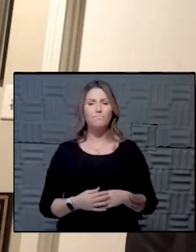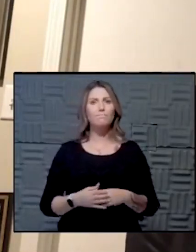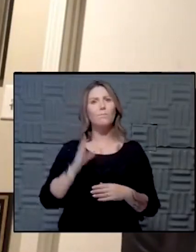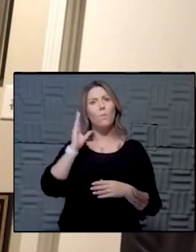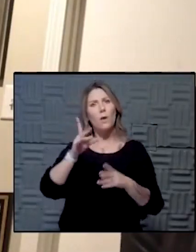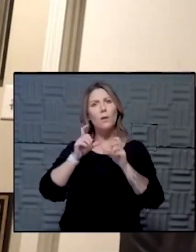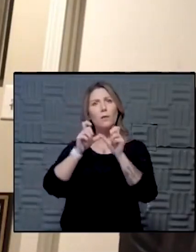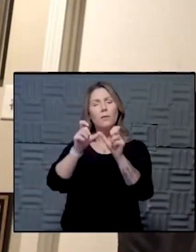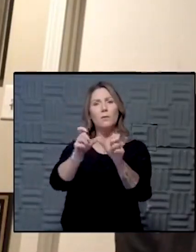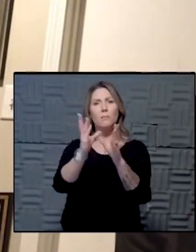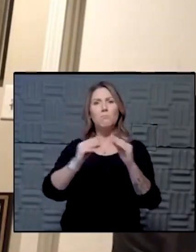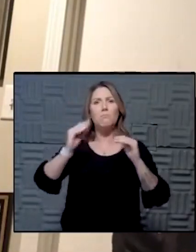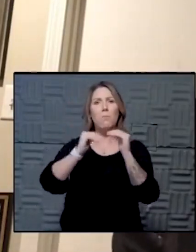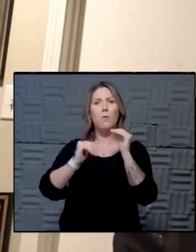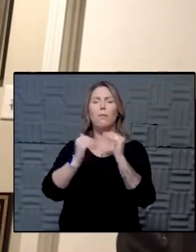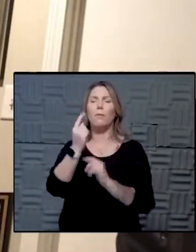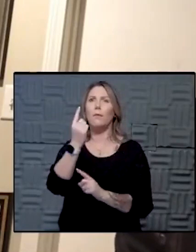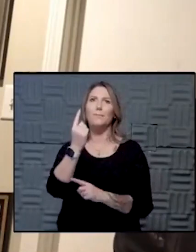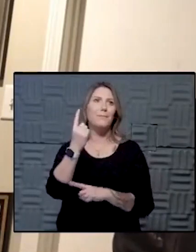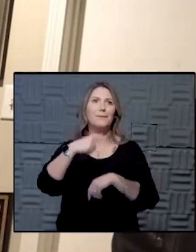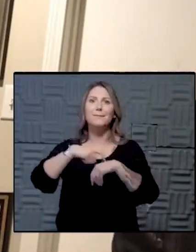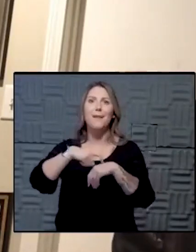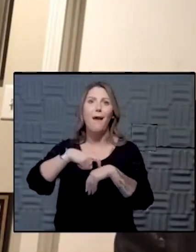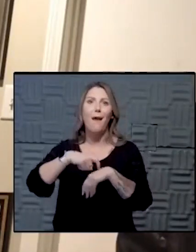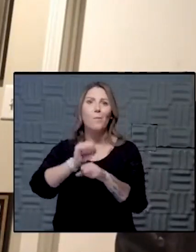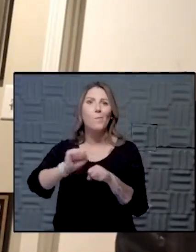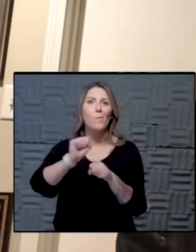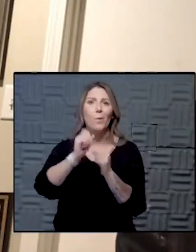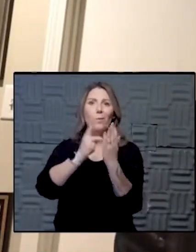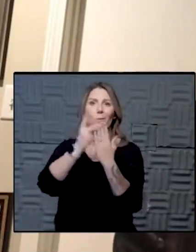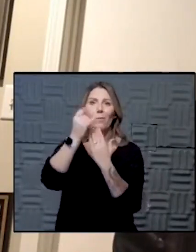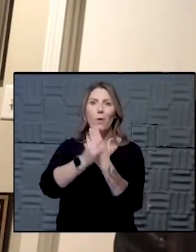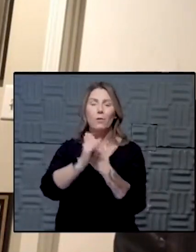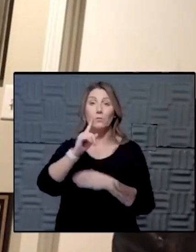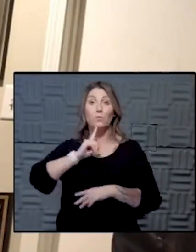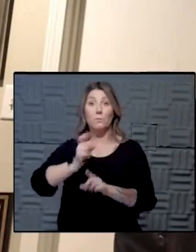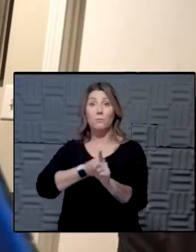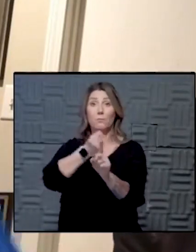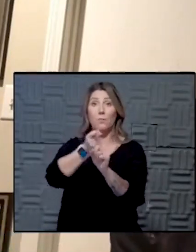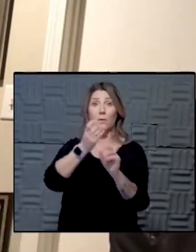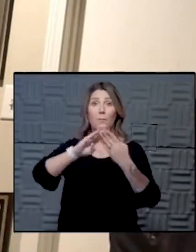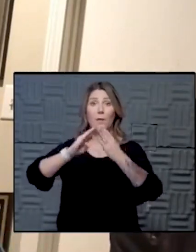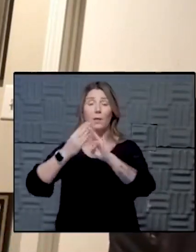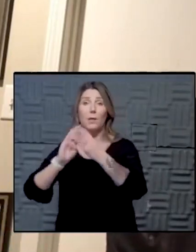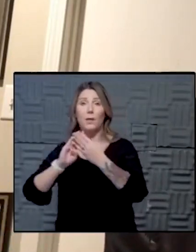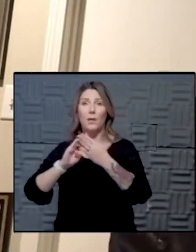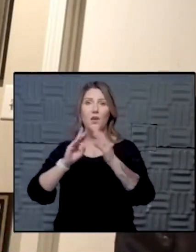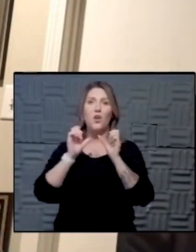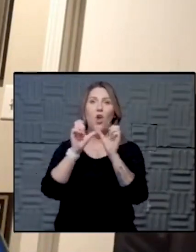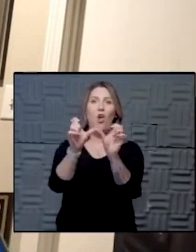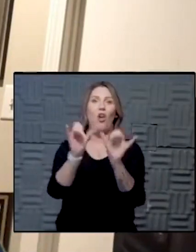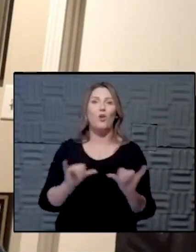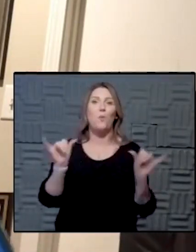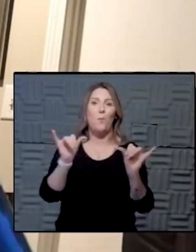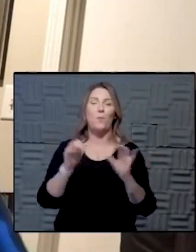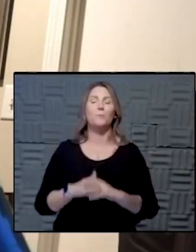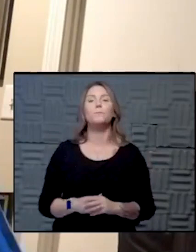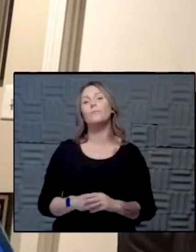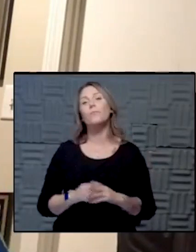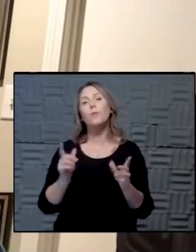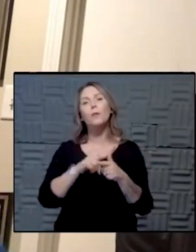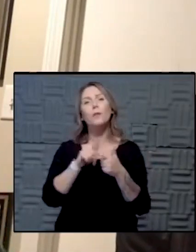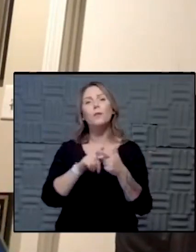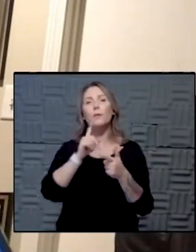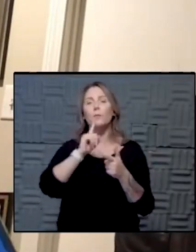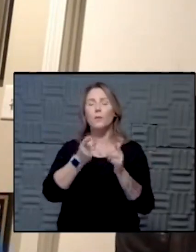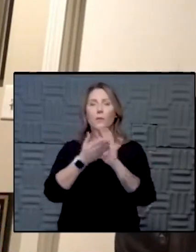on beyond the one time period that they're working on the project. So it truly impacts the community on an ongoing basis. And then it really has to